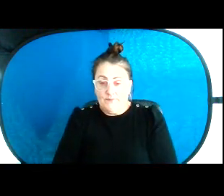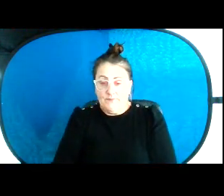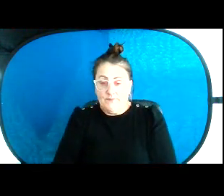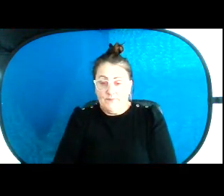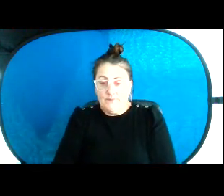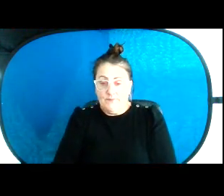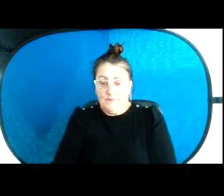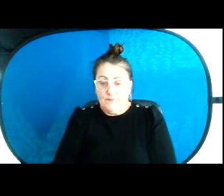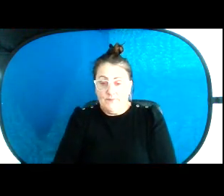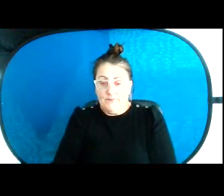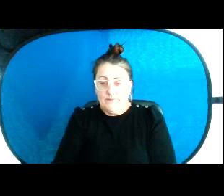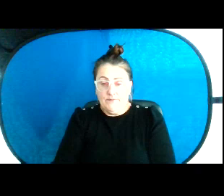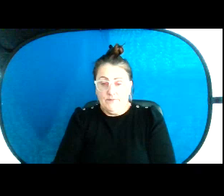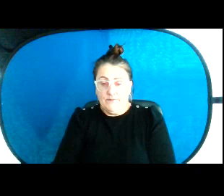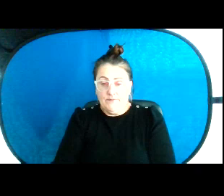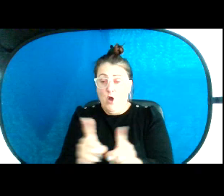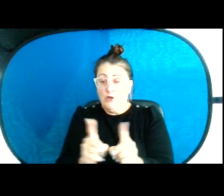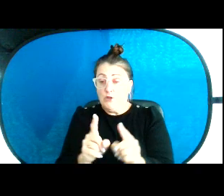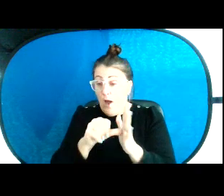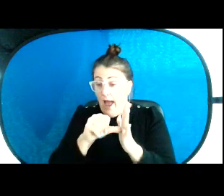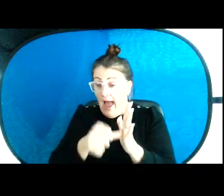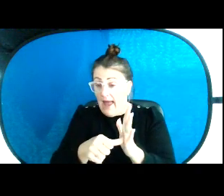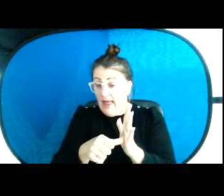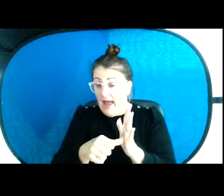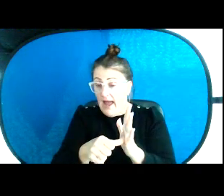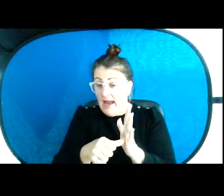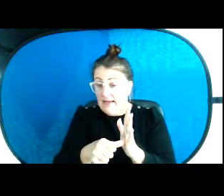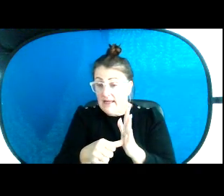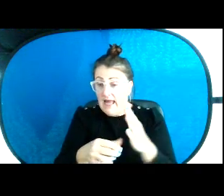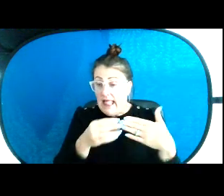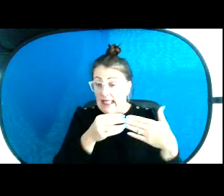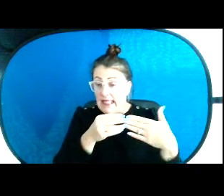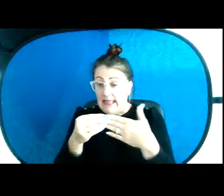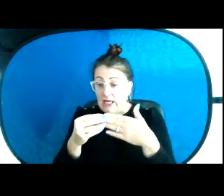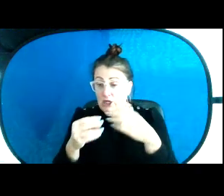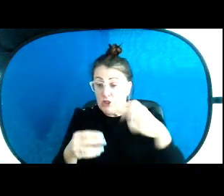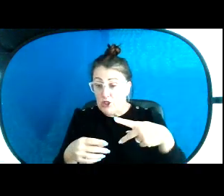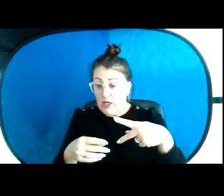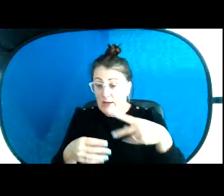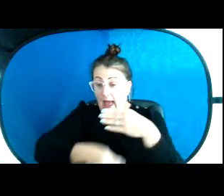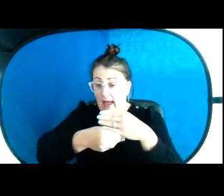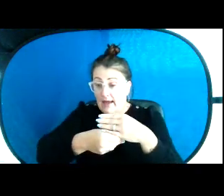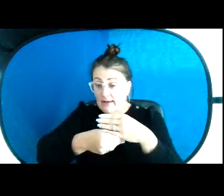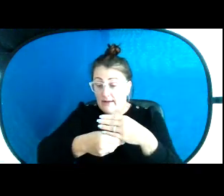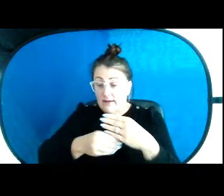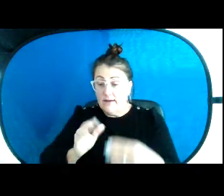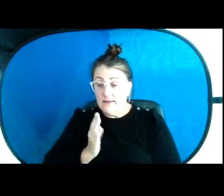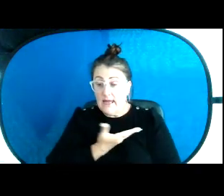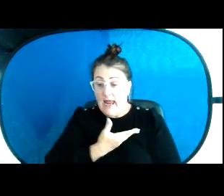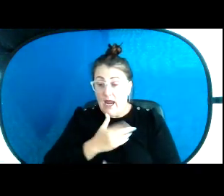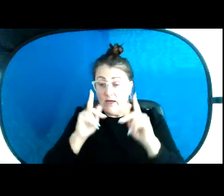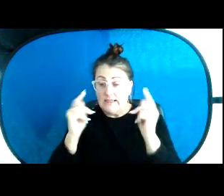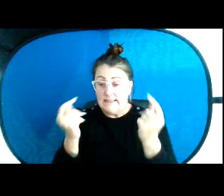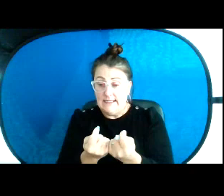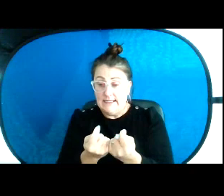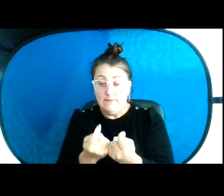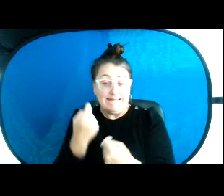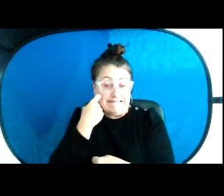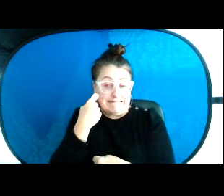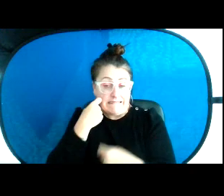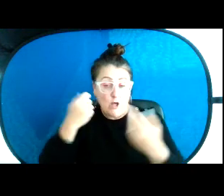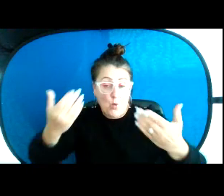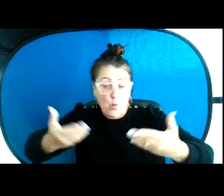I just want to also highlight a couple of leadership additions to our team. Caltrans has recently welcomed 2